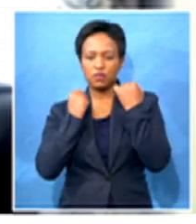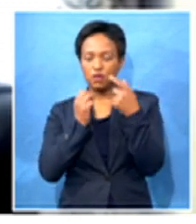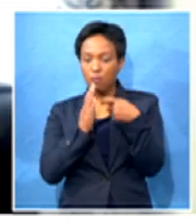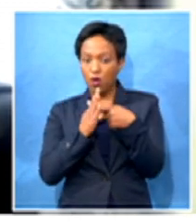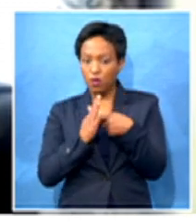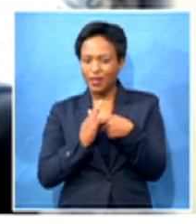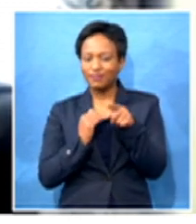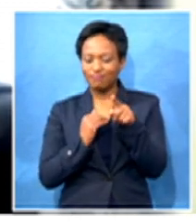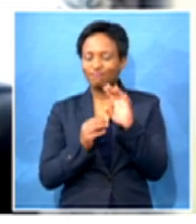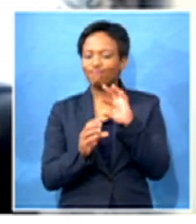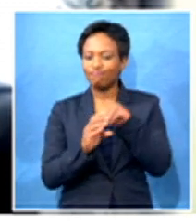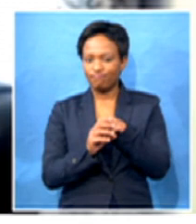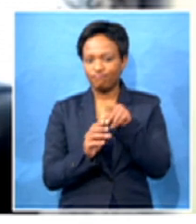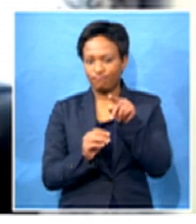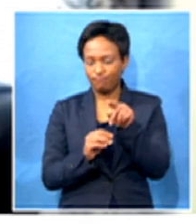procurement.